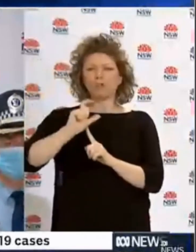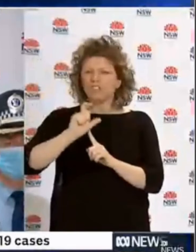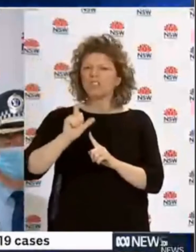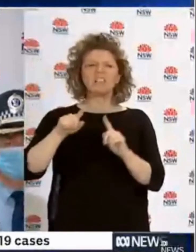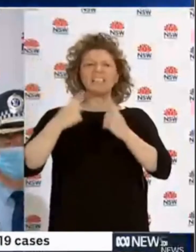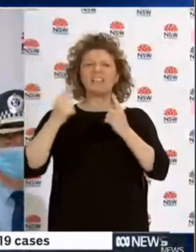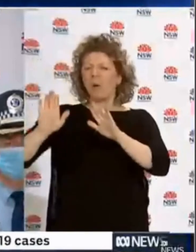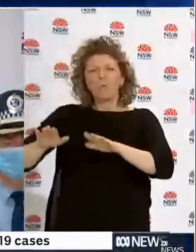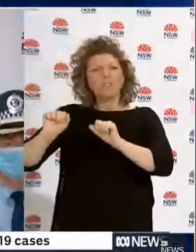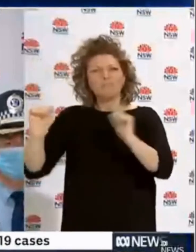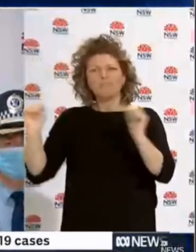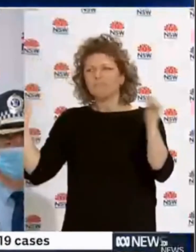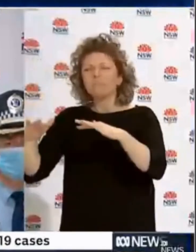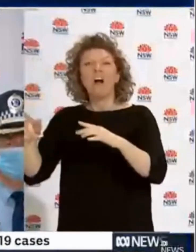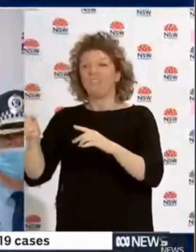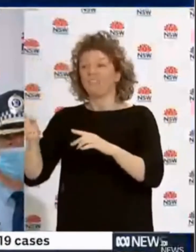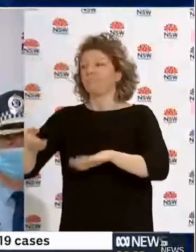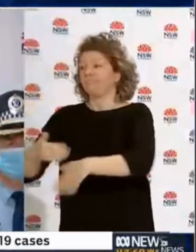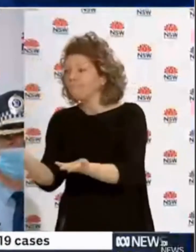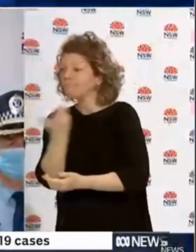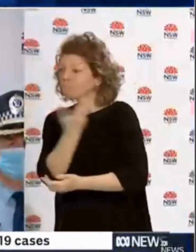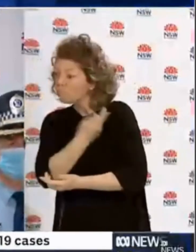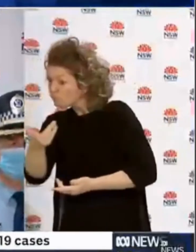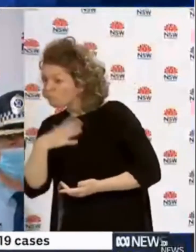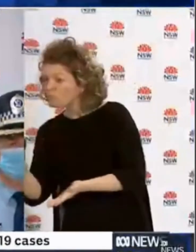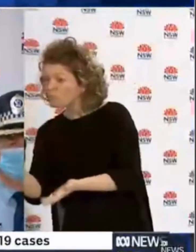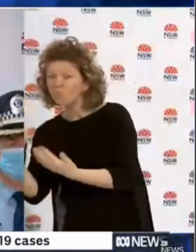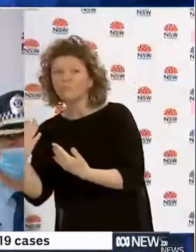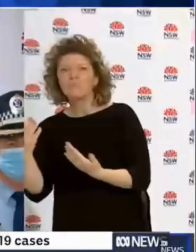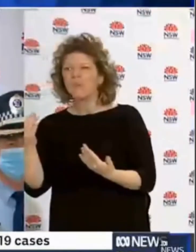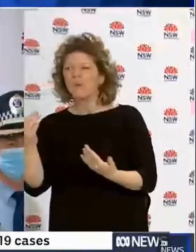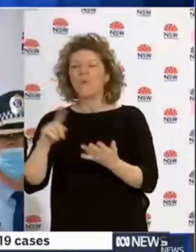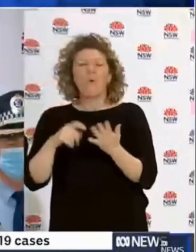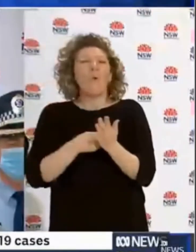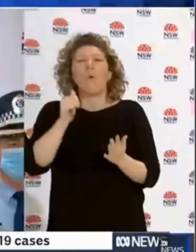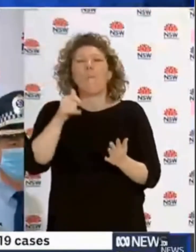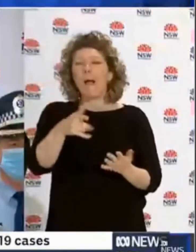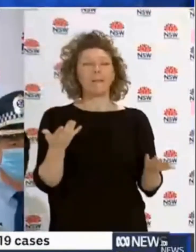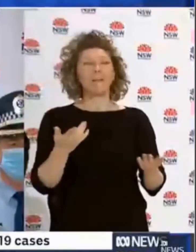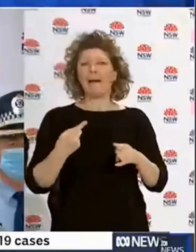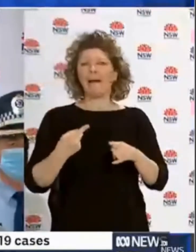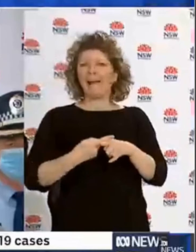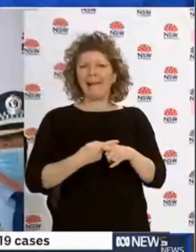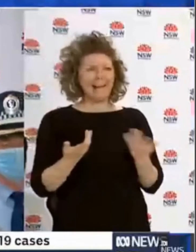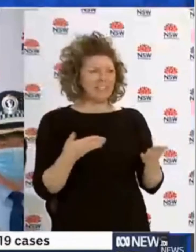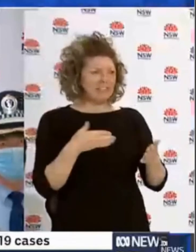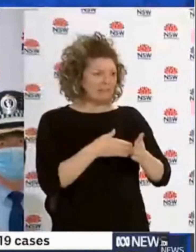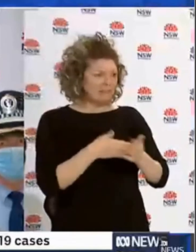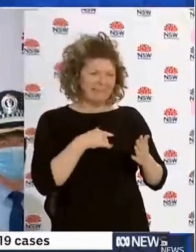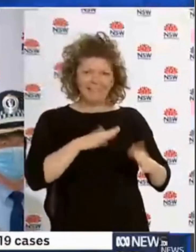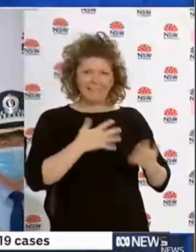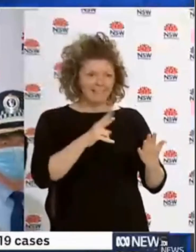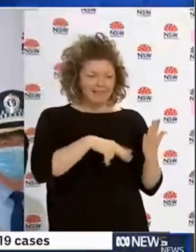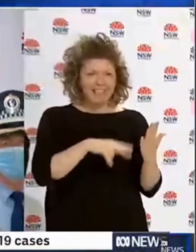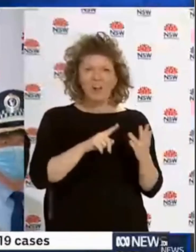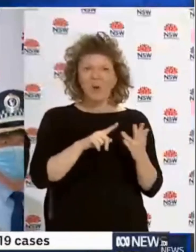now reaching out. And can I say thank you to the community? I think if you don't speak English and possibly don't read in your own language, it's very